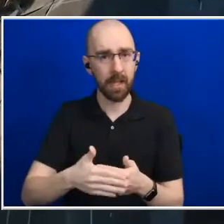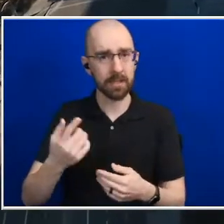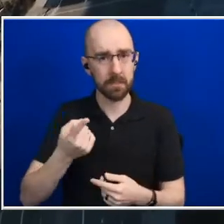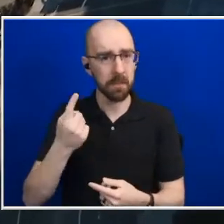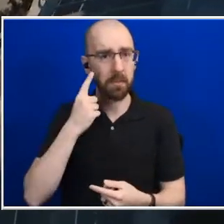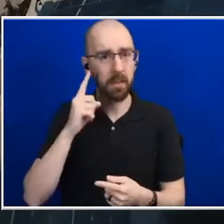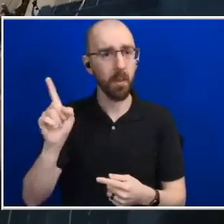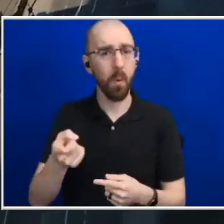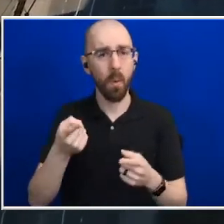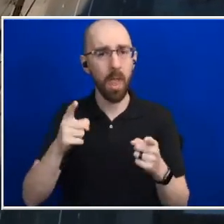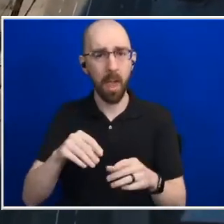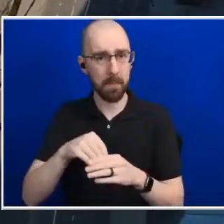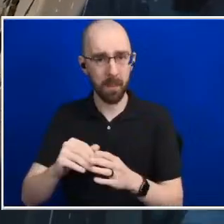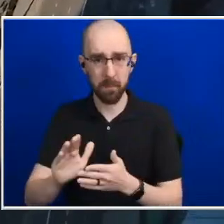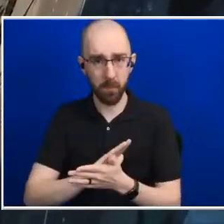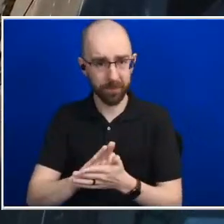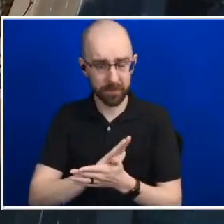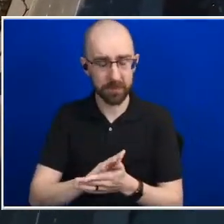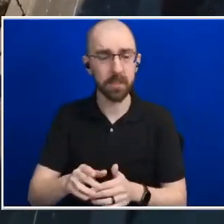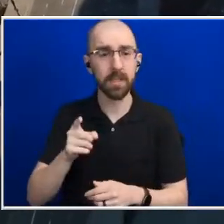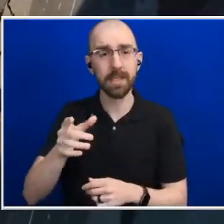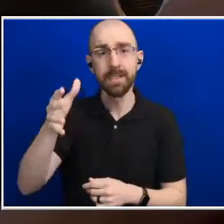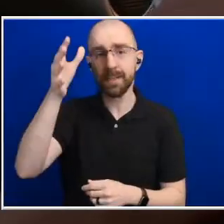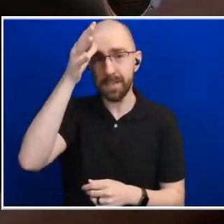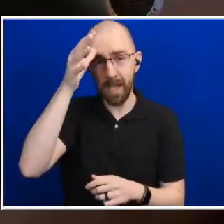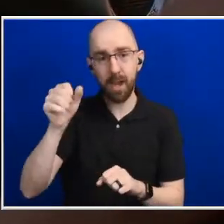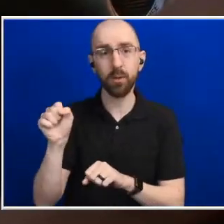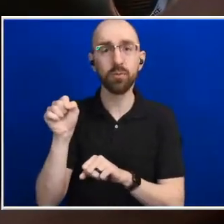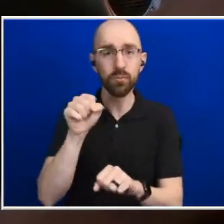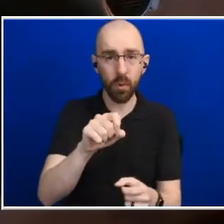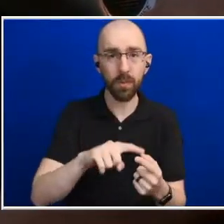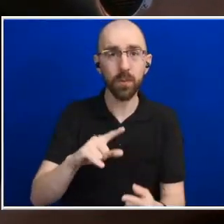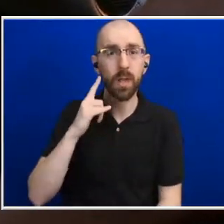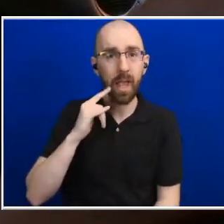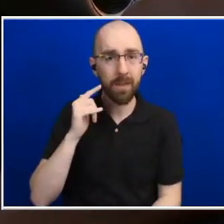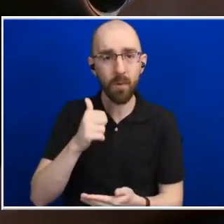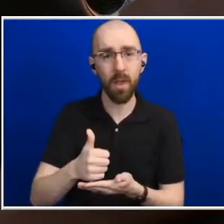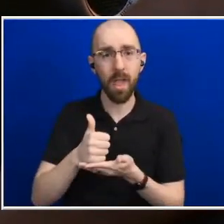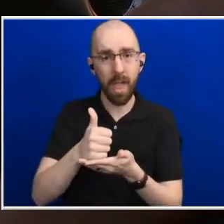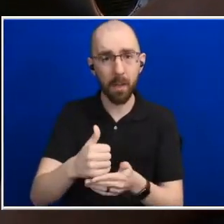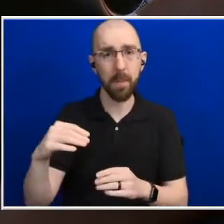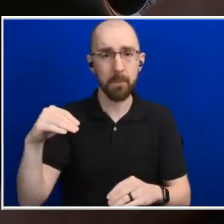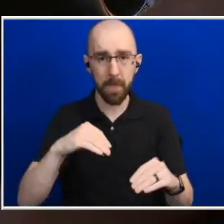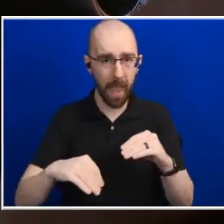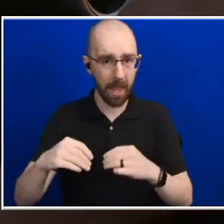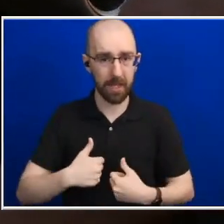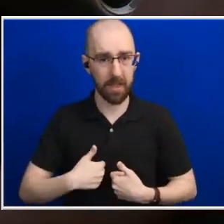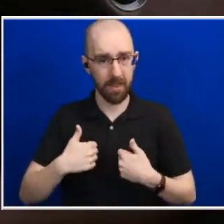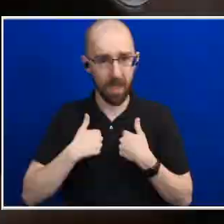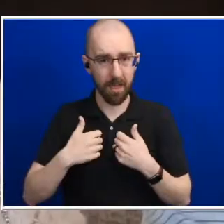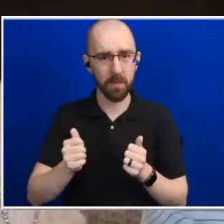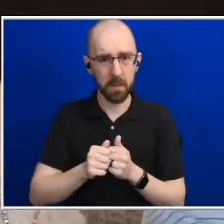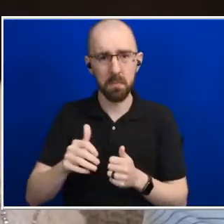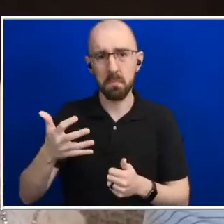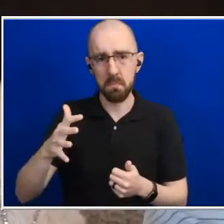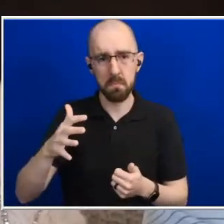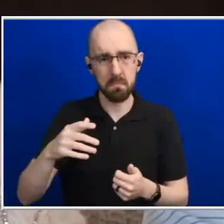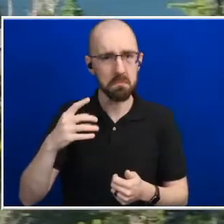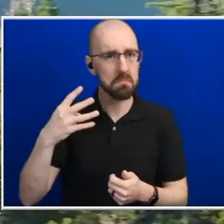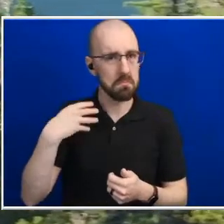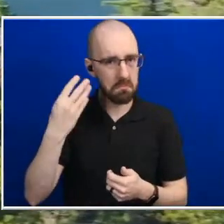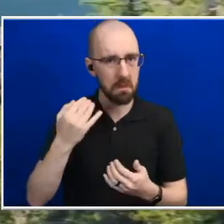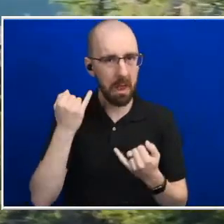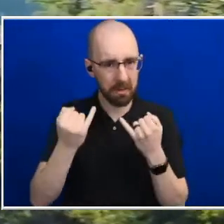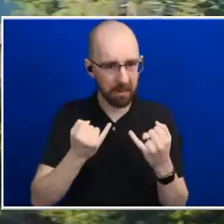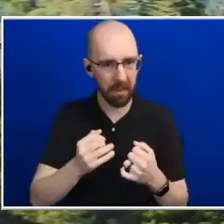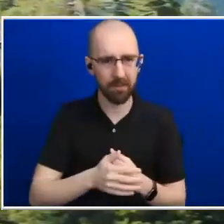in the movies. His dad drove out to California to help Hayden pack up his life with a somewhat nutty idea. It was a long shot.